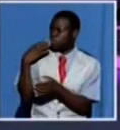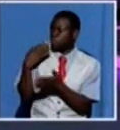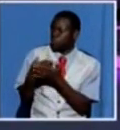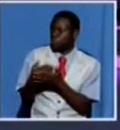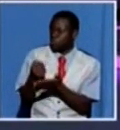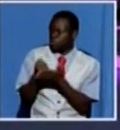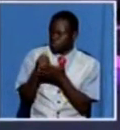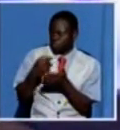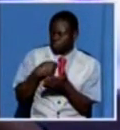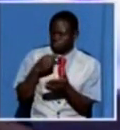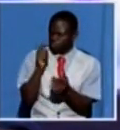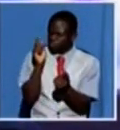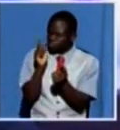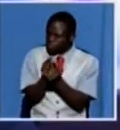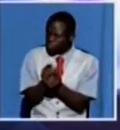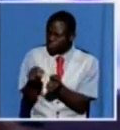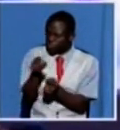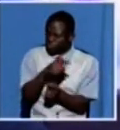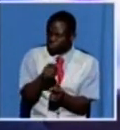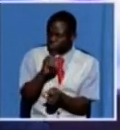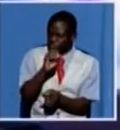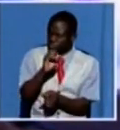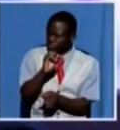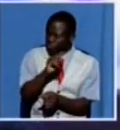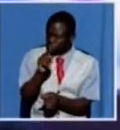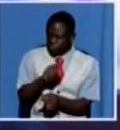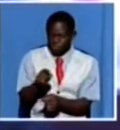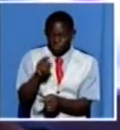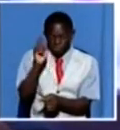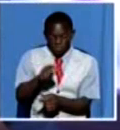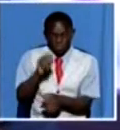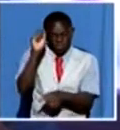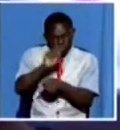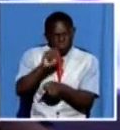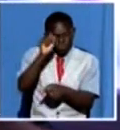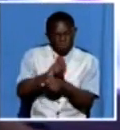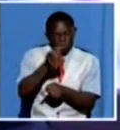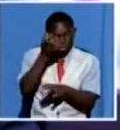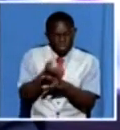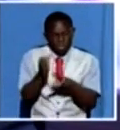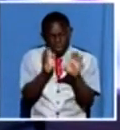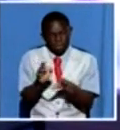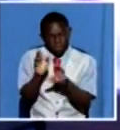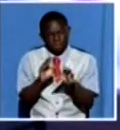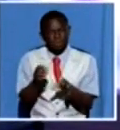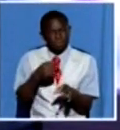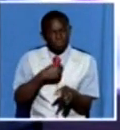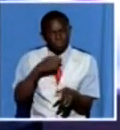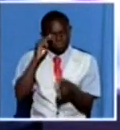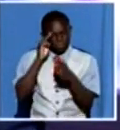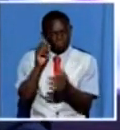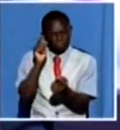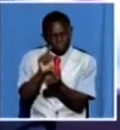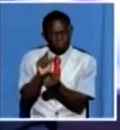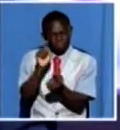Engineering Institution of Zambia has been as proactive as I've been speaking to them as a minister, I've been speaking to them in private, but now